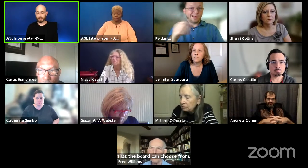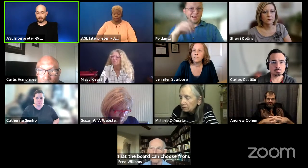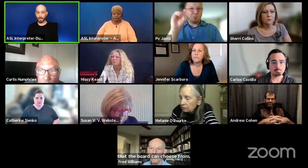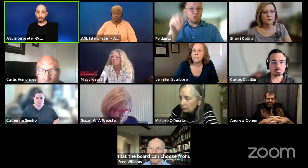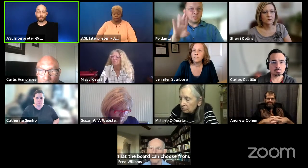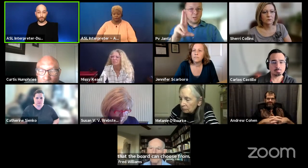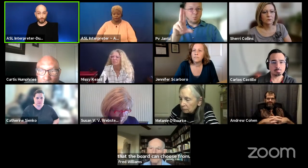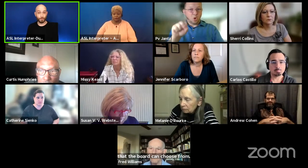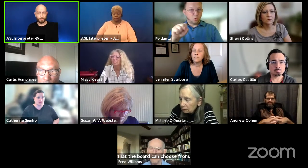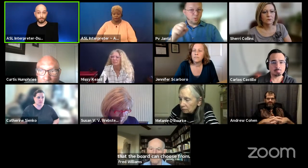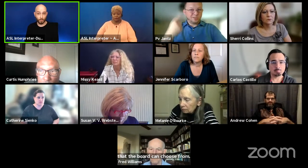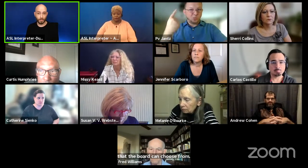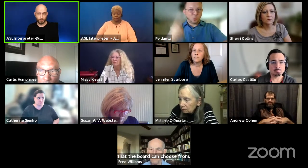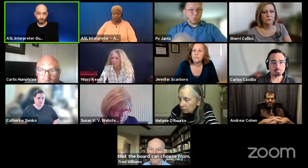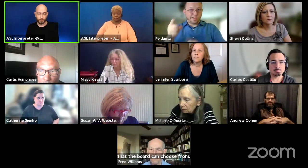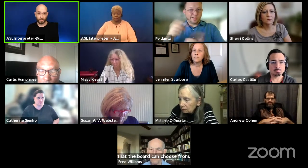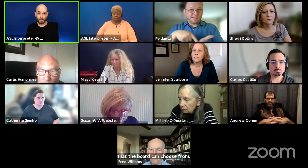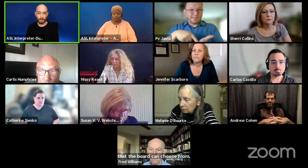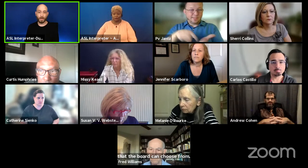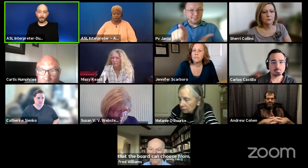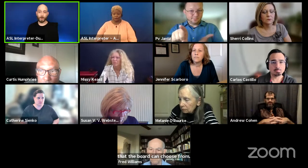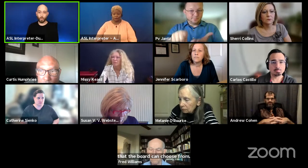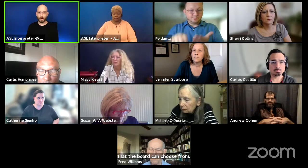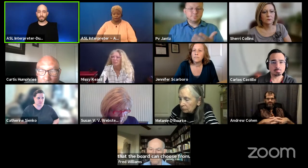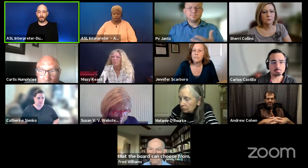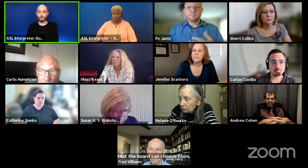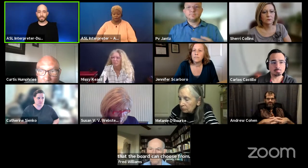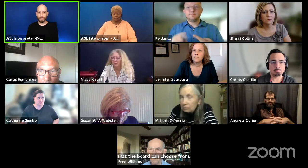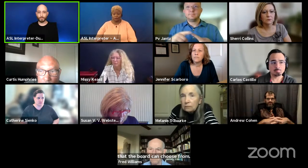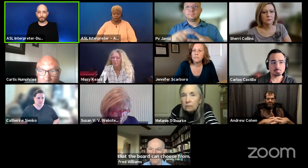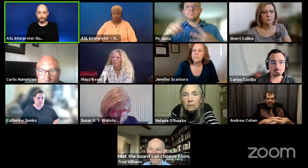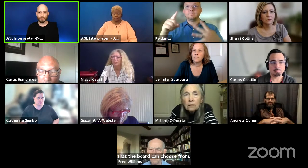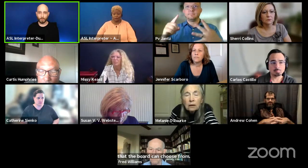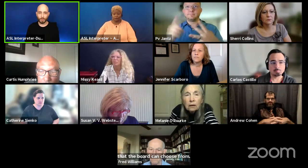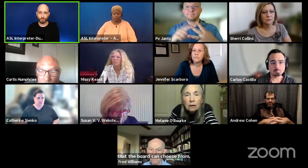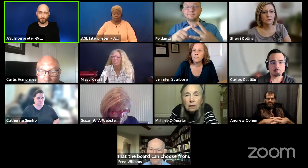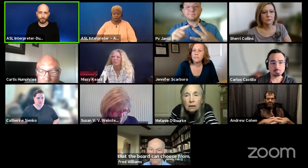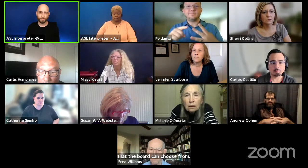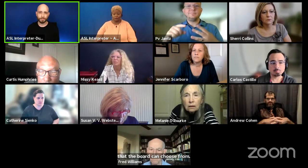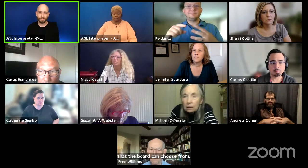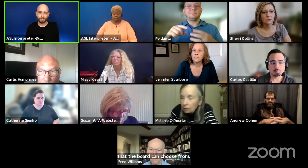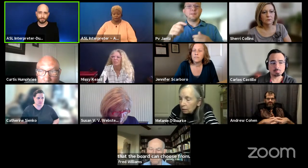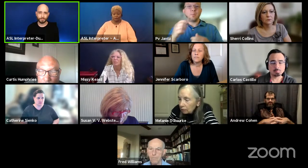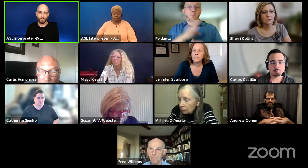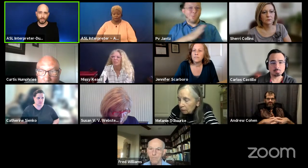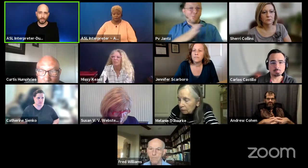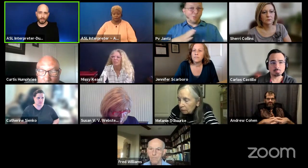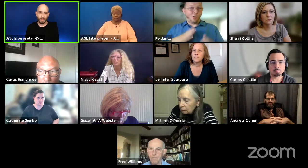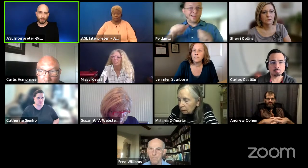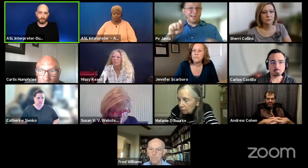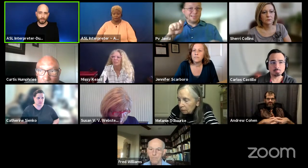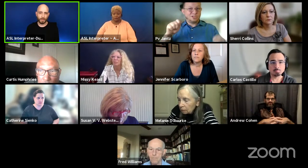current approved bonus, a one-time 10% bonus.